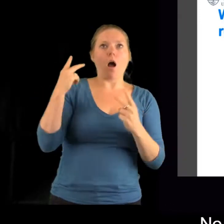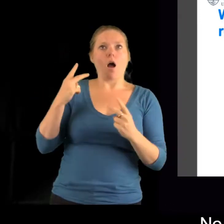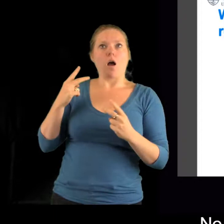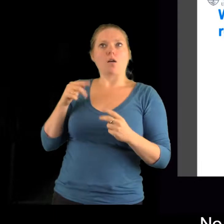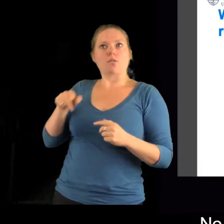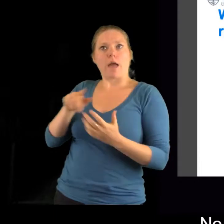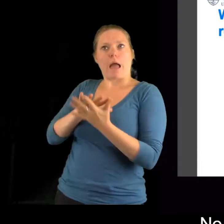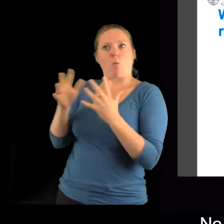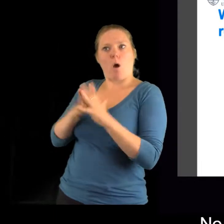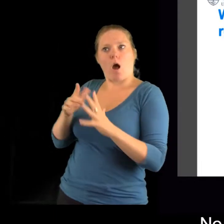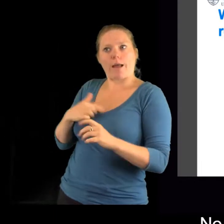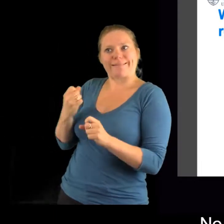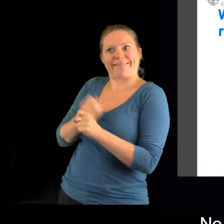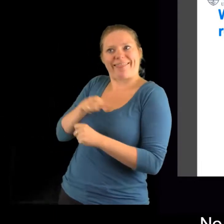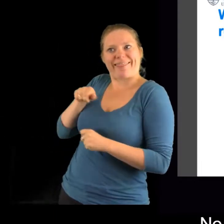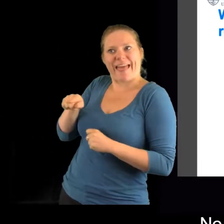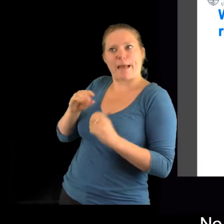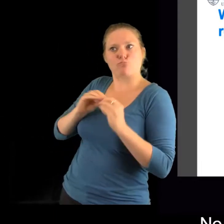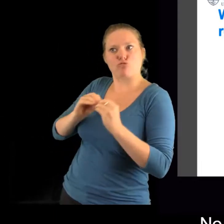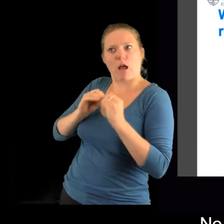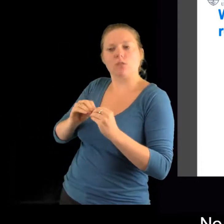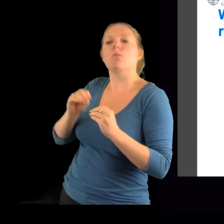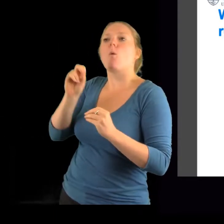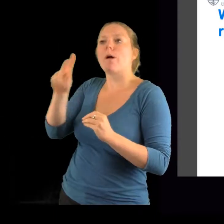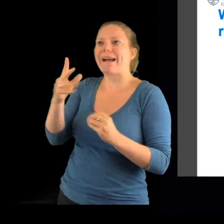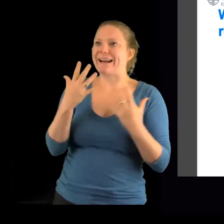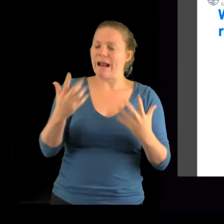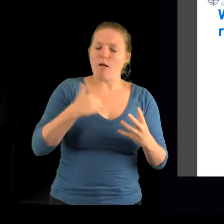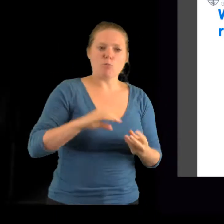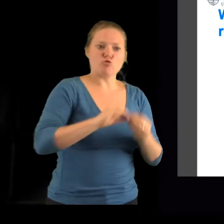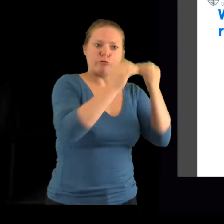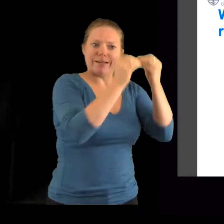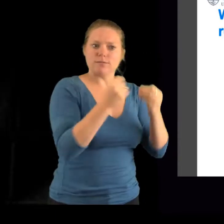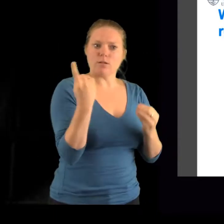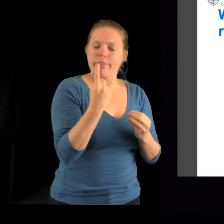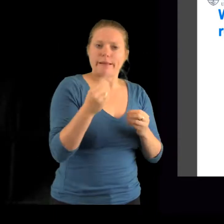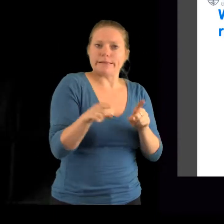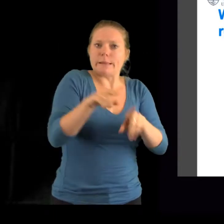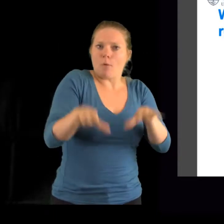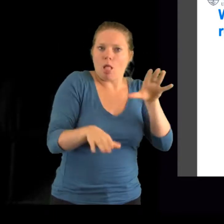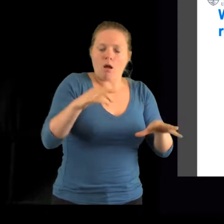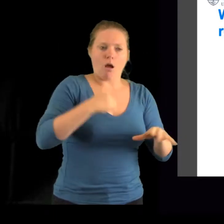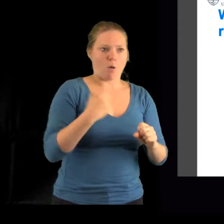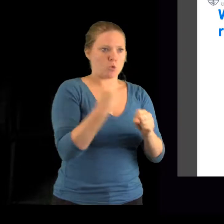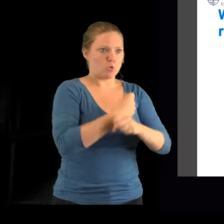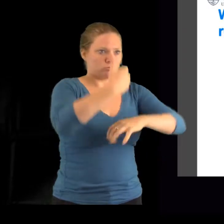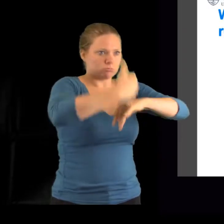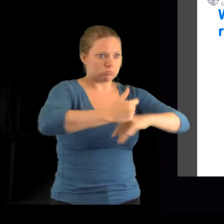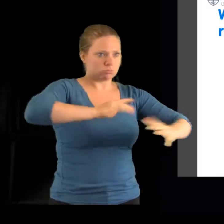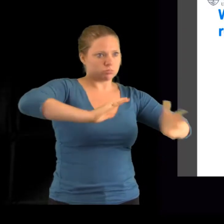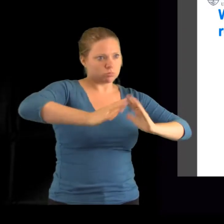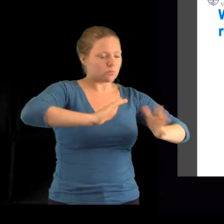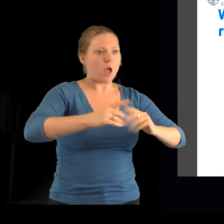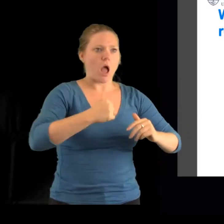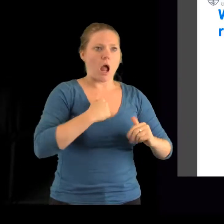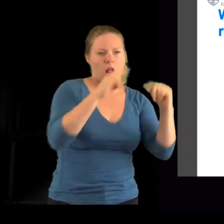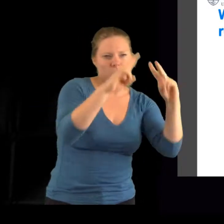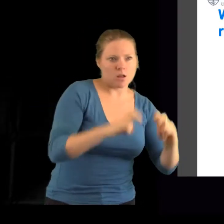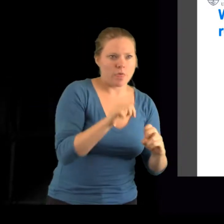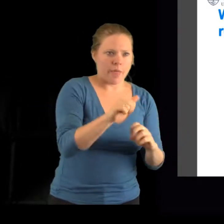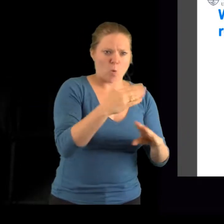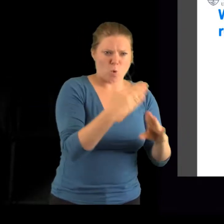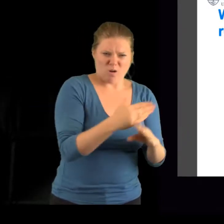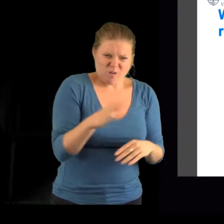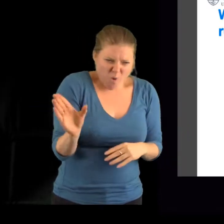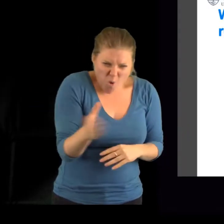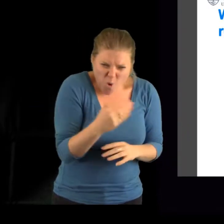can analyze it, and it all has a purpose, right? We've got methods to our madness, and everything that you do, you need to reflect on. You need to go